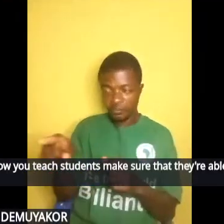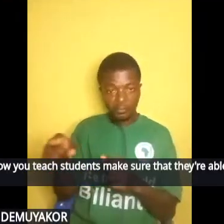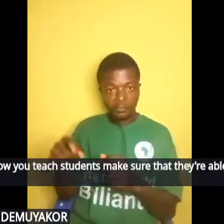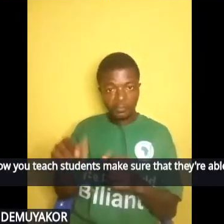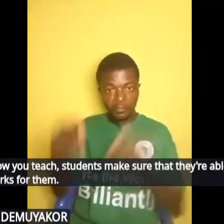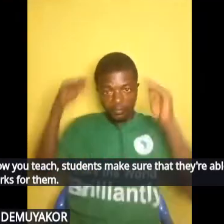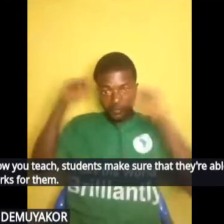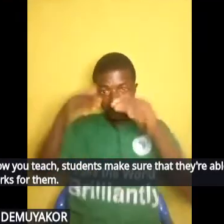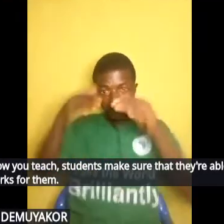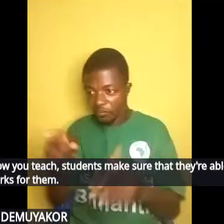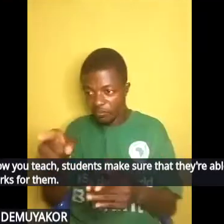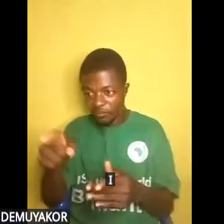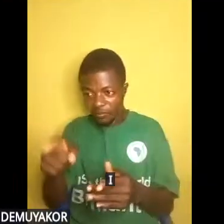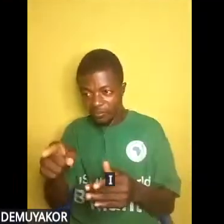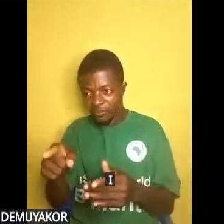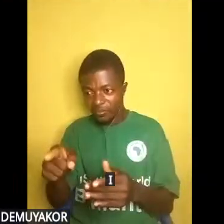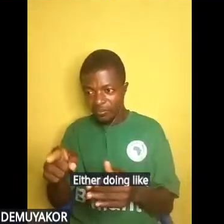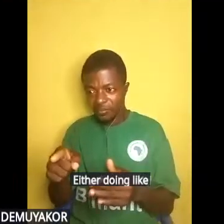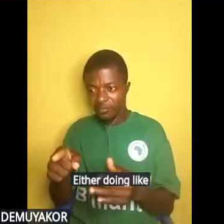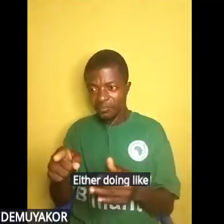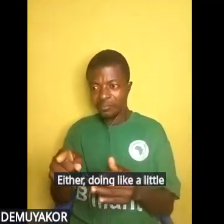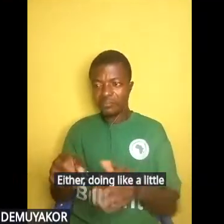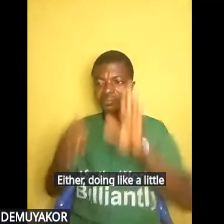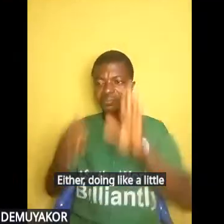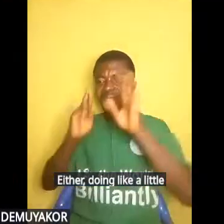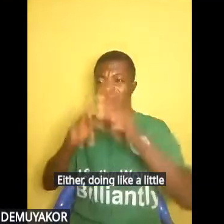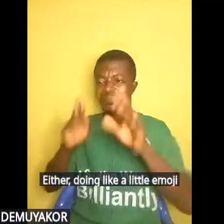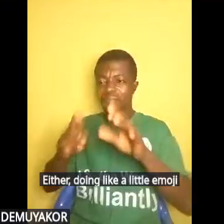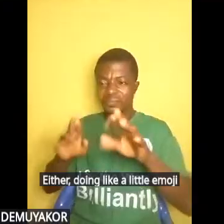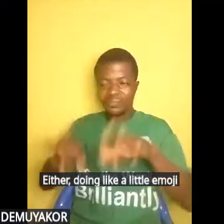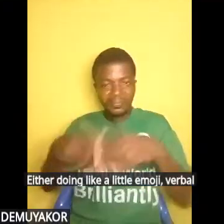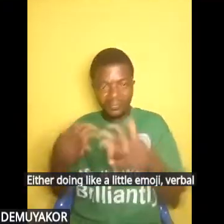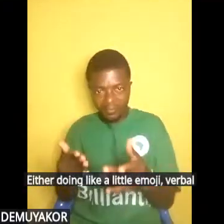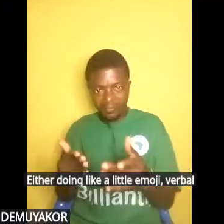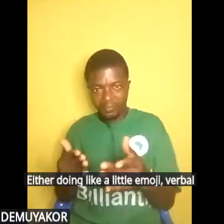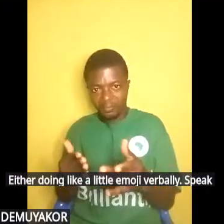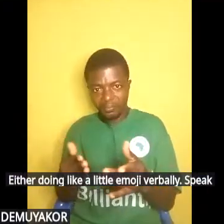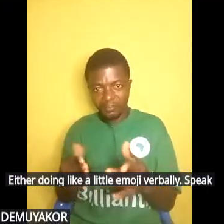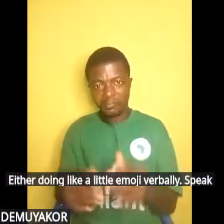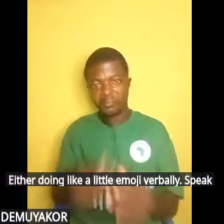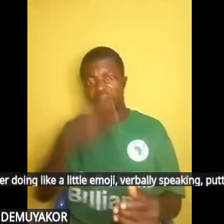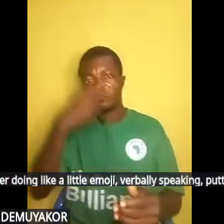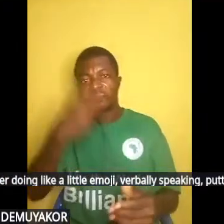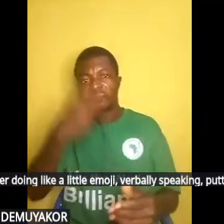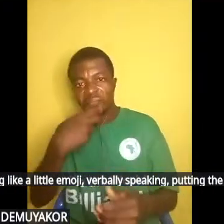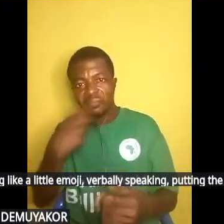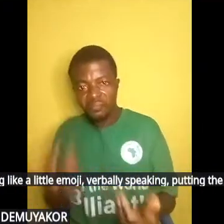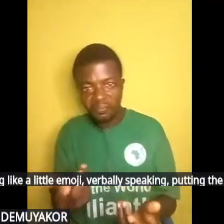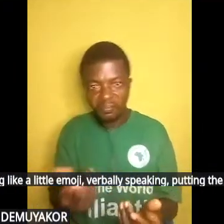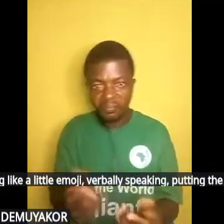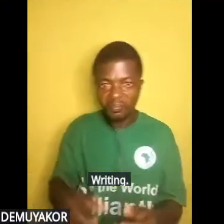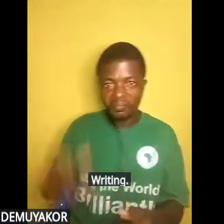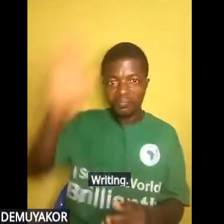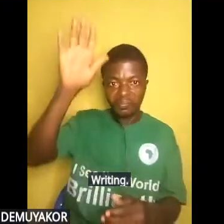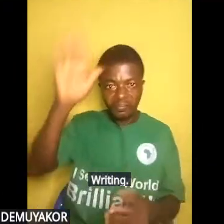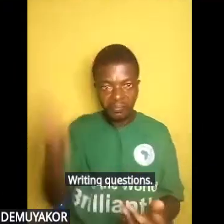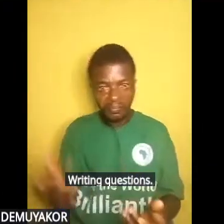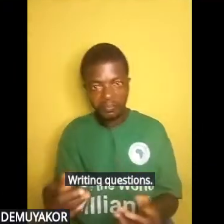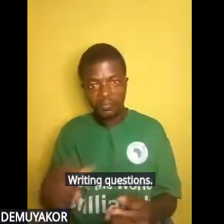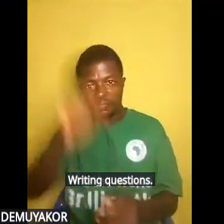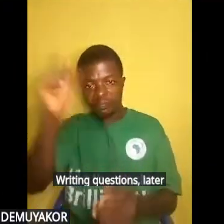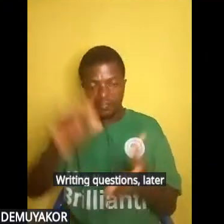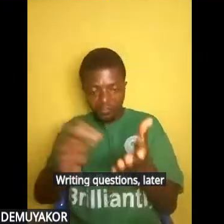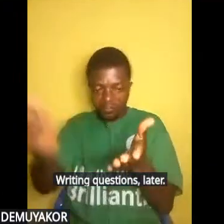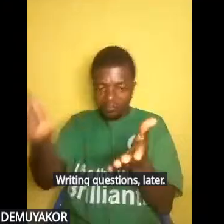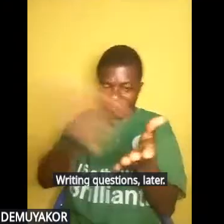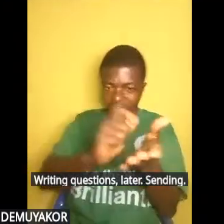them. Either doing like a little emoji, verbally speaking, putting their hands up, writing questions later,